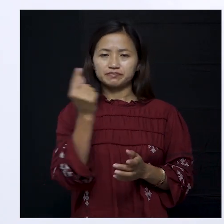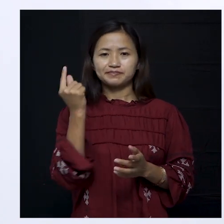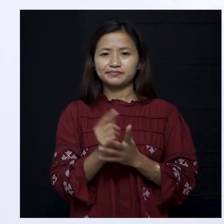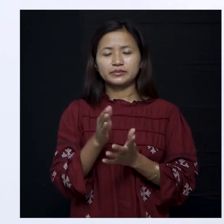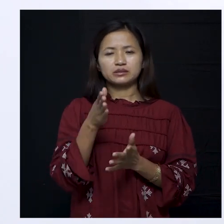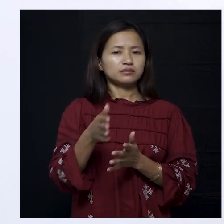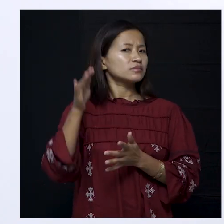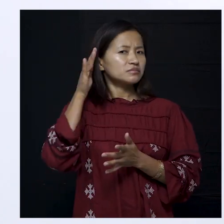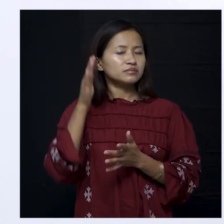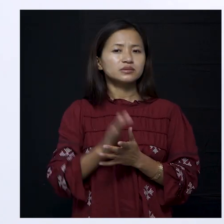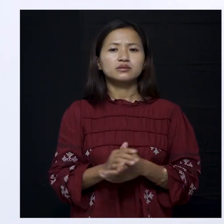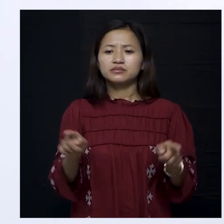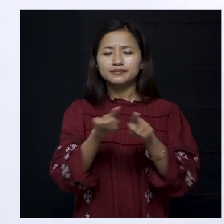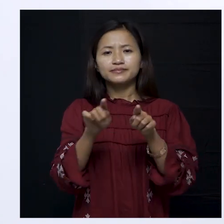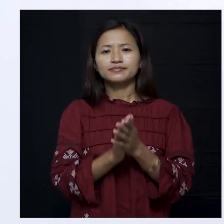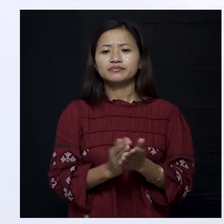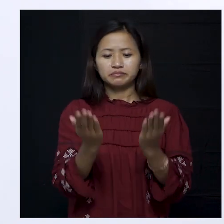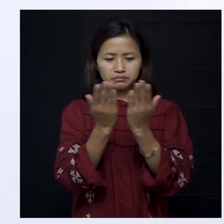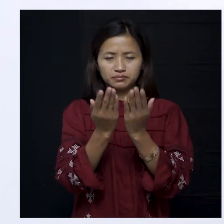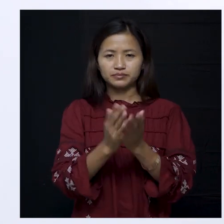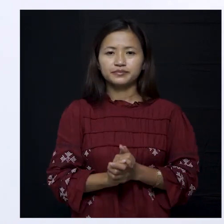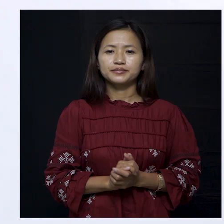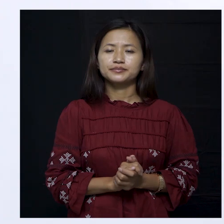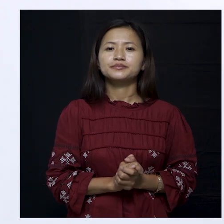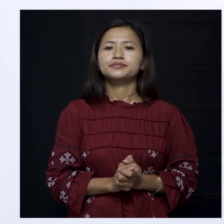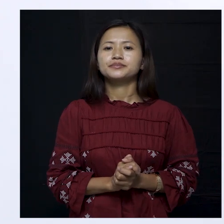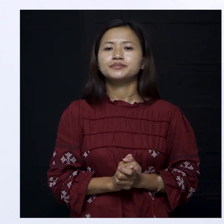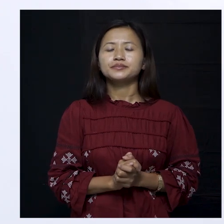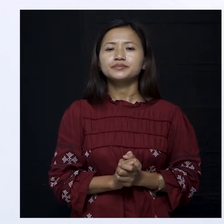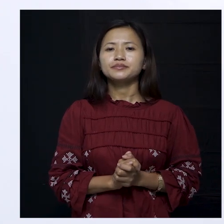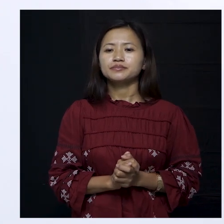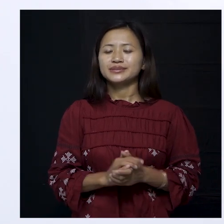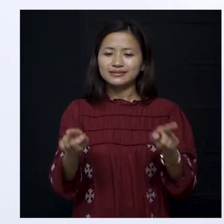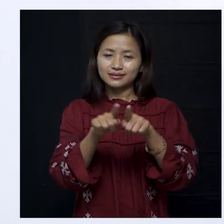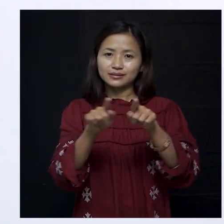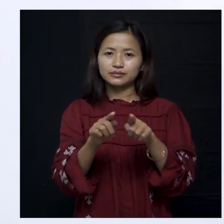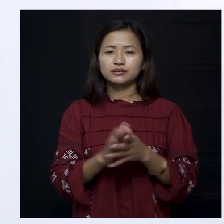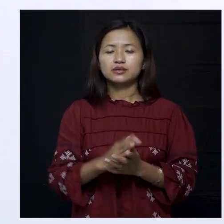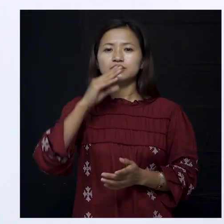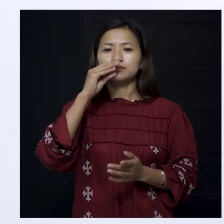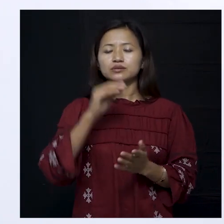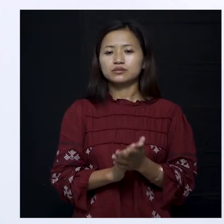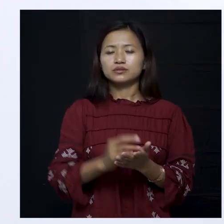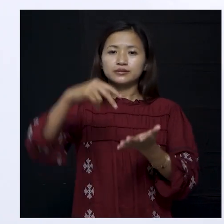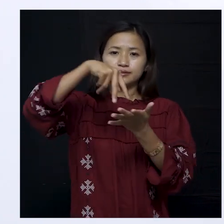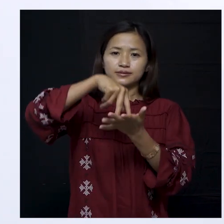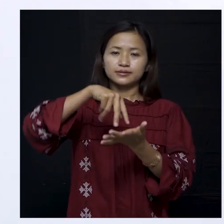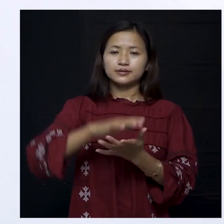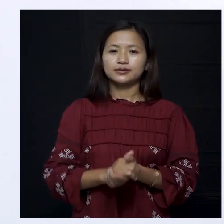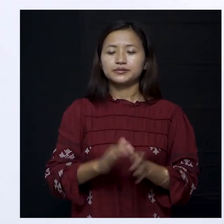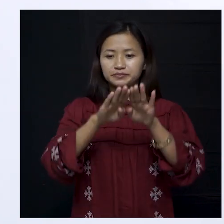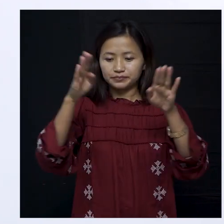to your listeners as well as to your readers. So it's exactly the same like speaking on the stage. The only